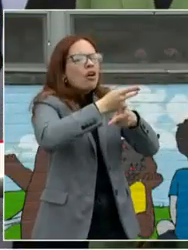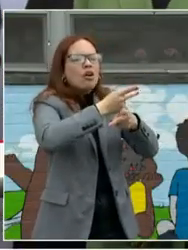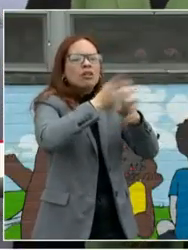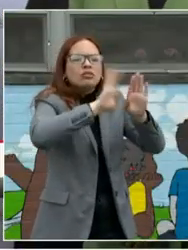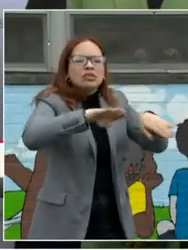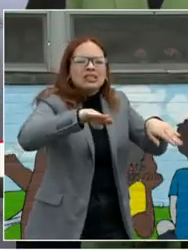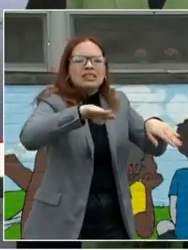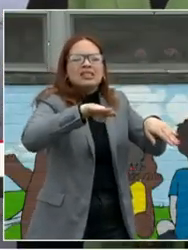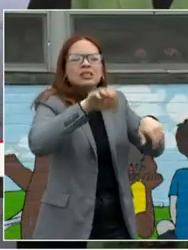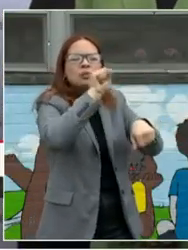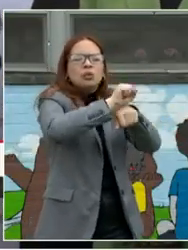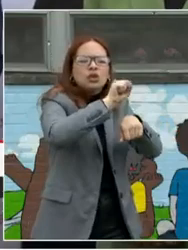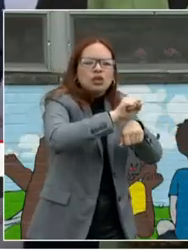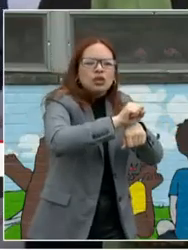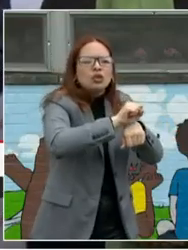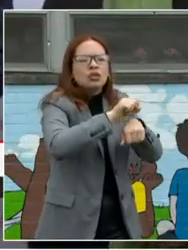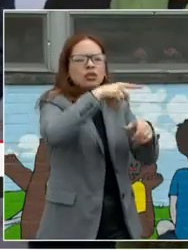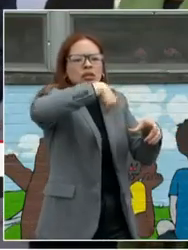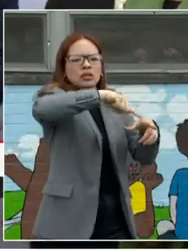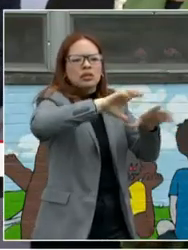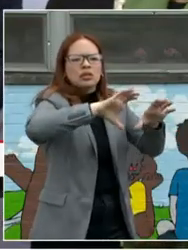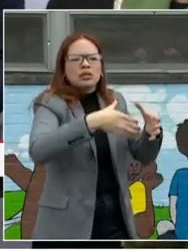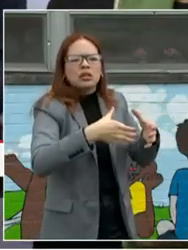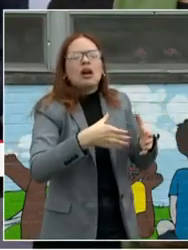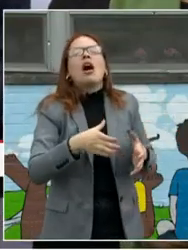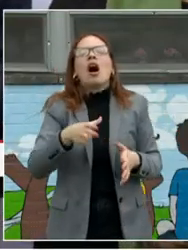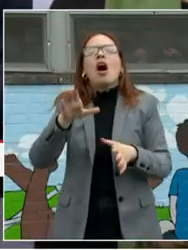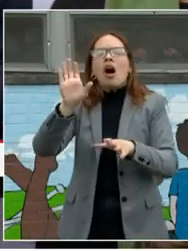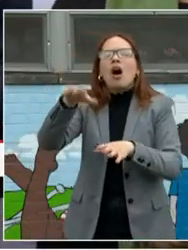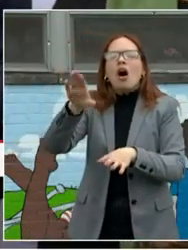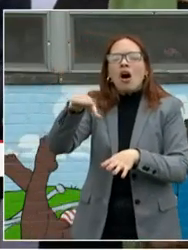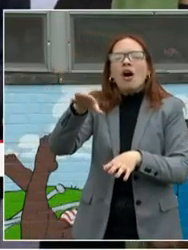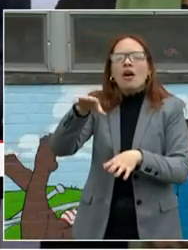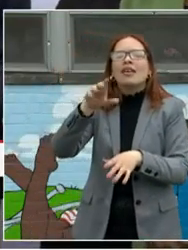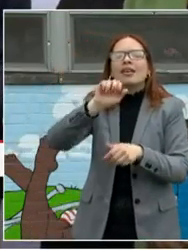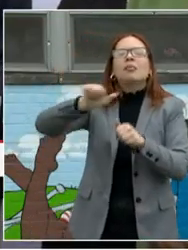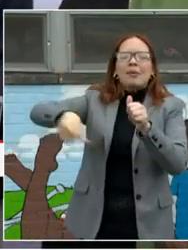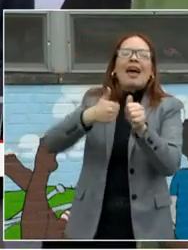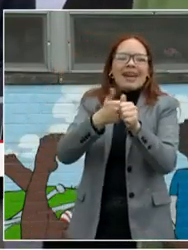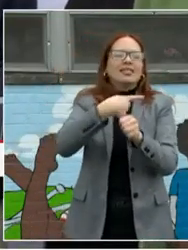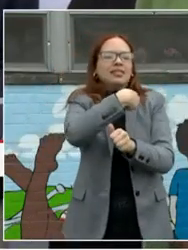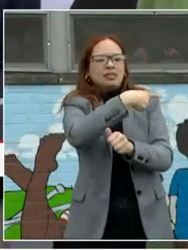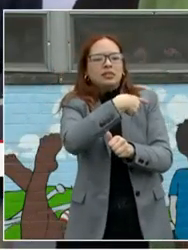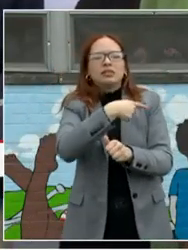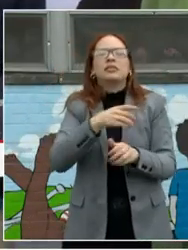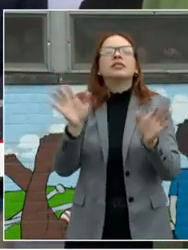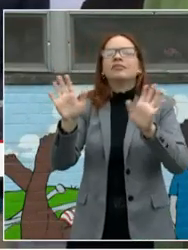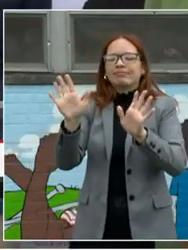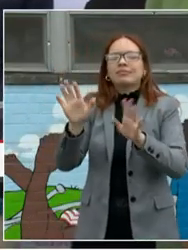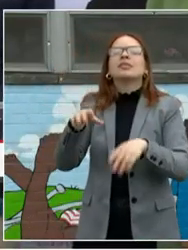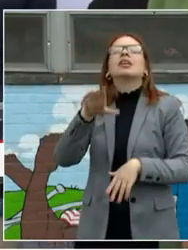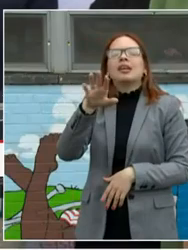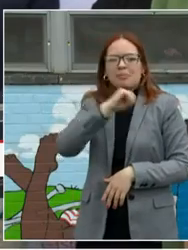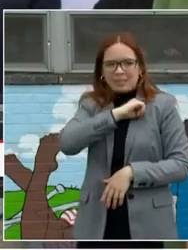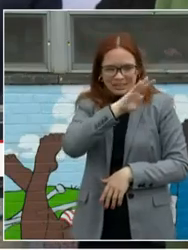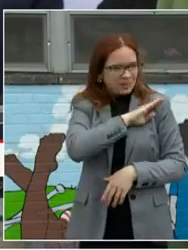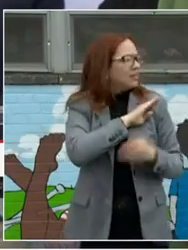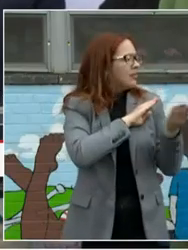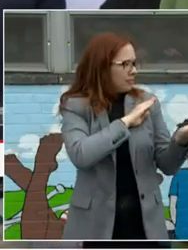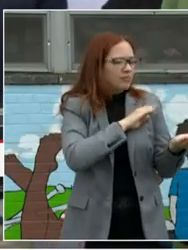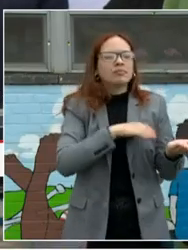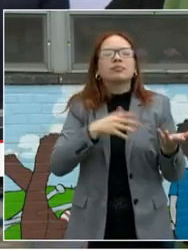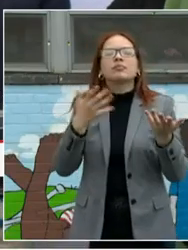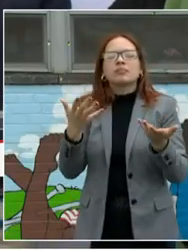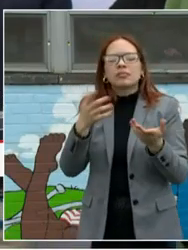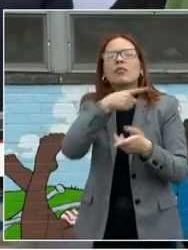hadn't already. They're behind me, and so they we're really, I think the mayor frames all of our investments, and